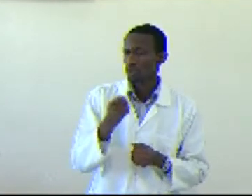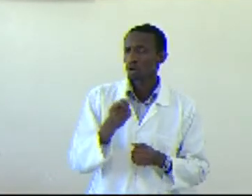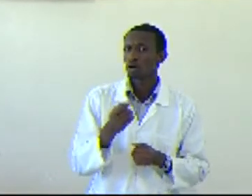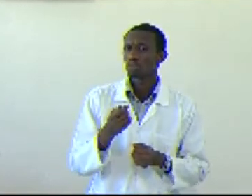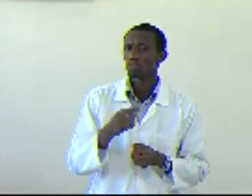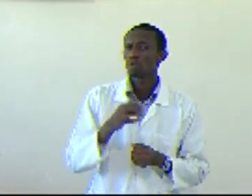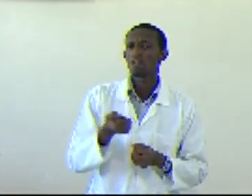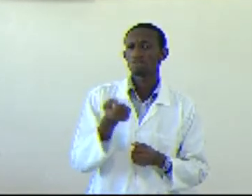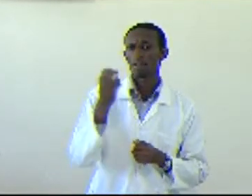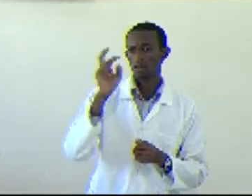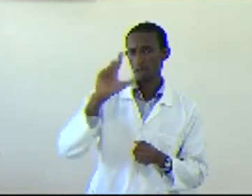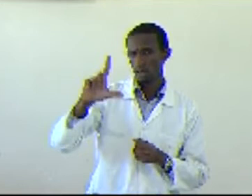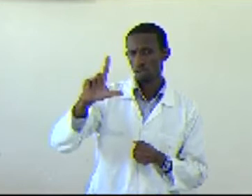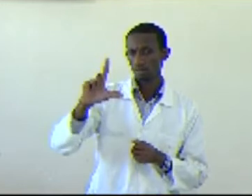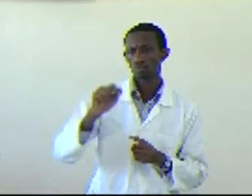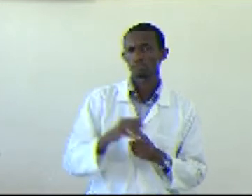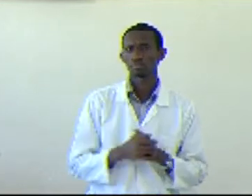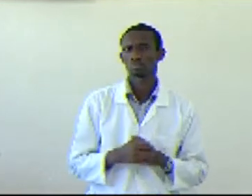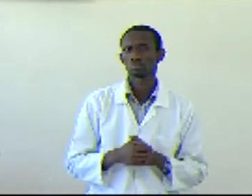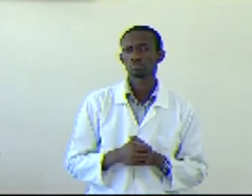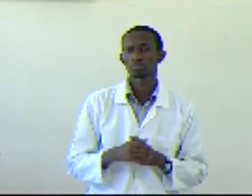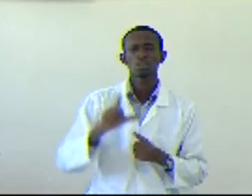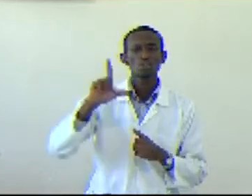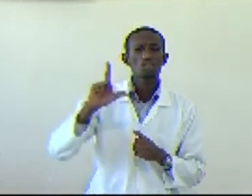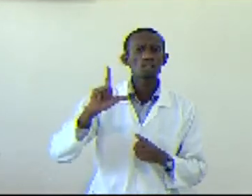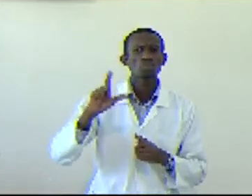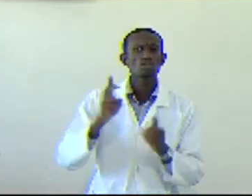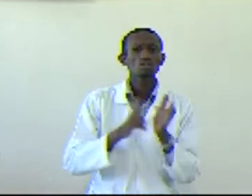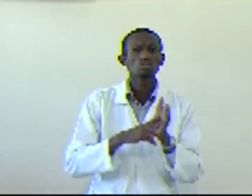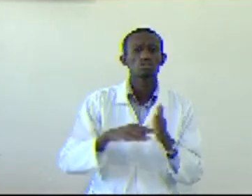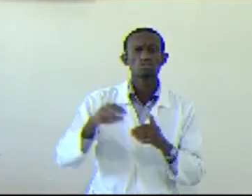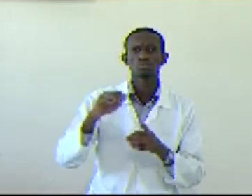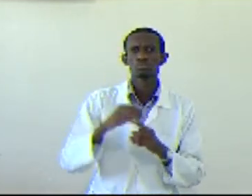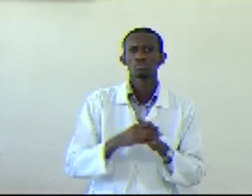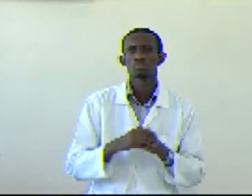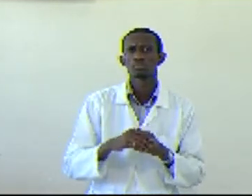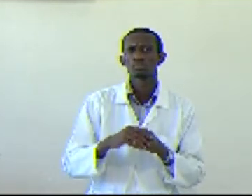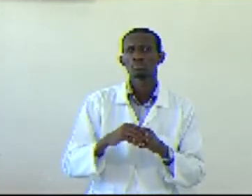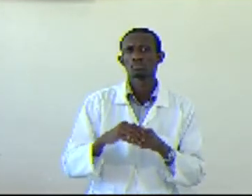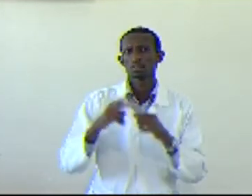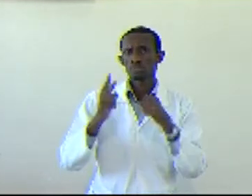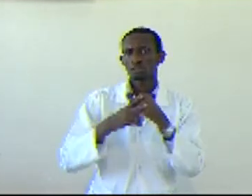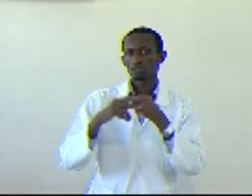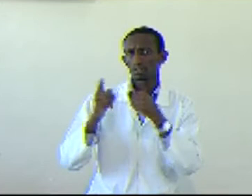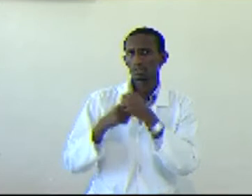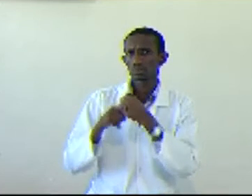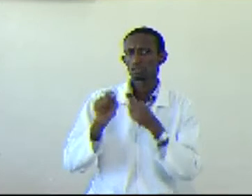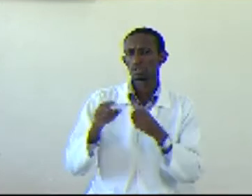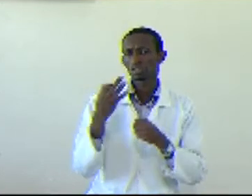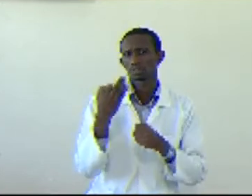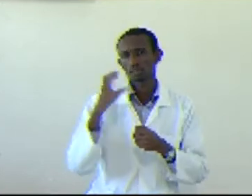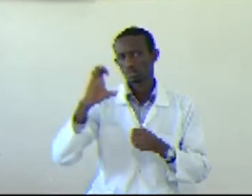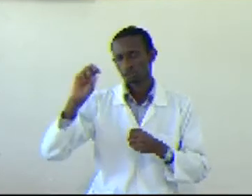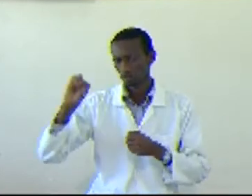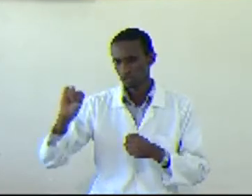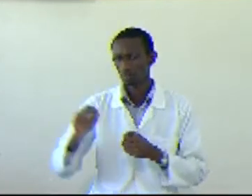have L. This is L. L is 0 equals to 76.3 centimeters. Then L here equals